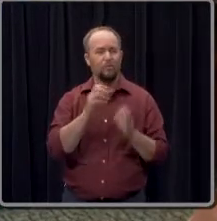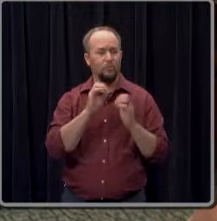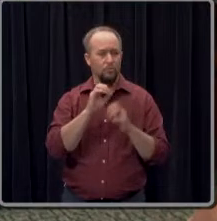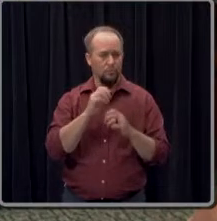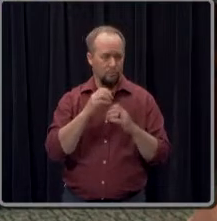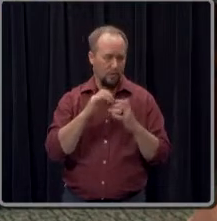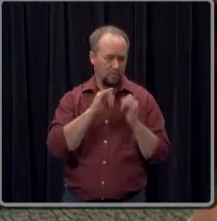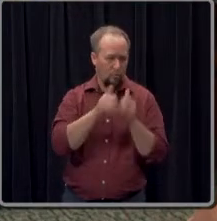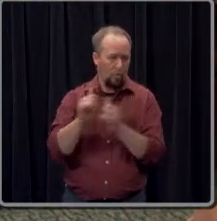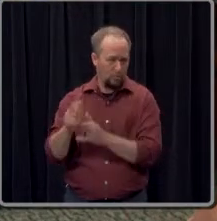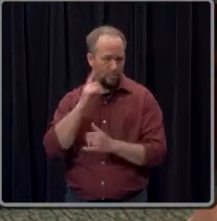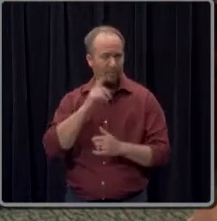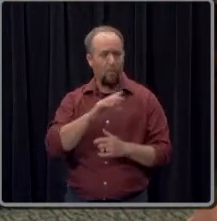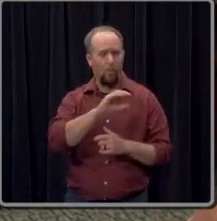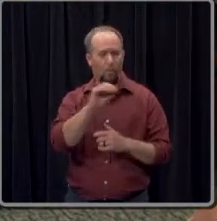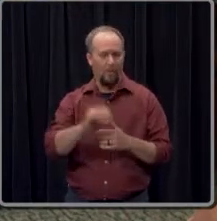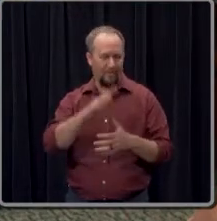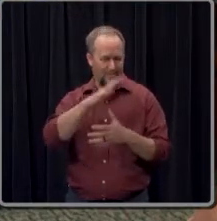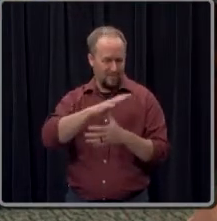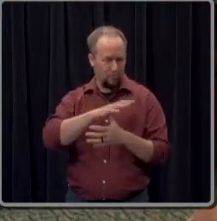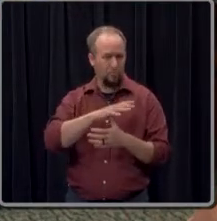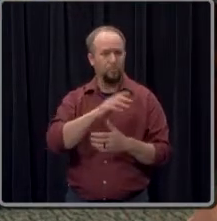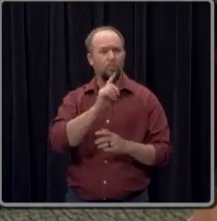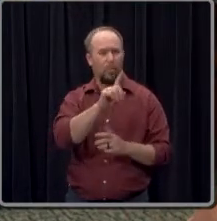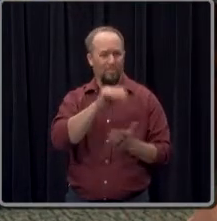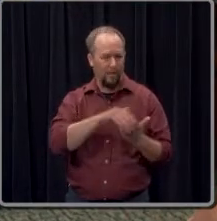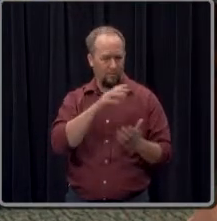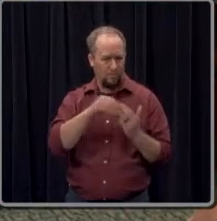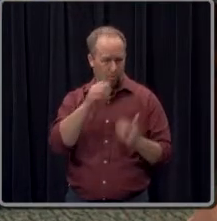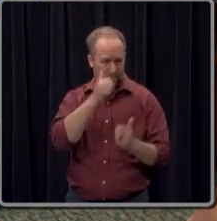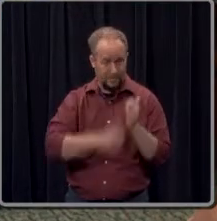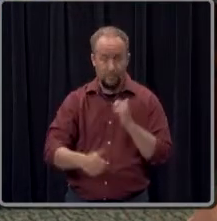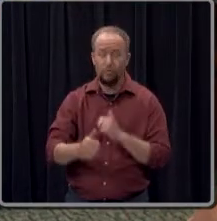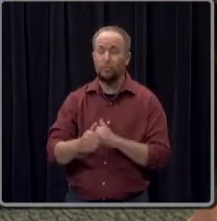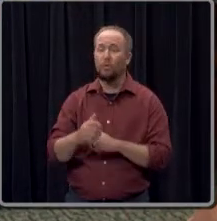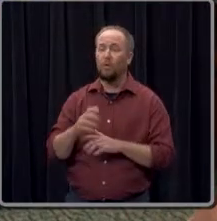Olathe graduates. The selection committee determines the